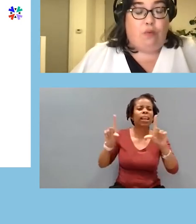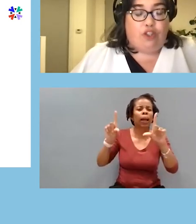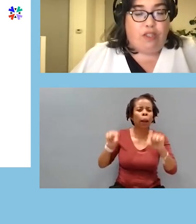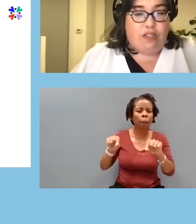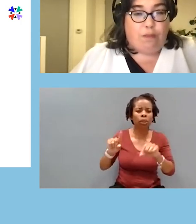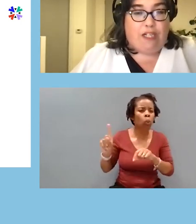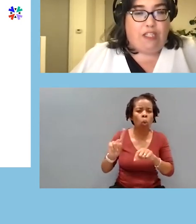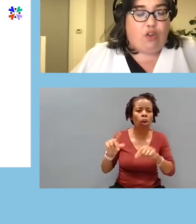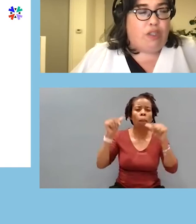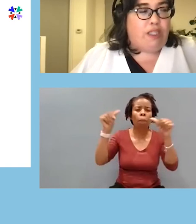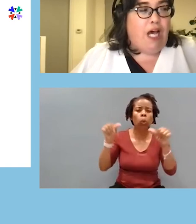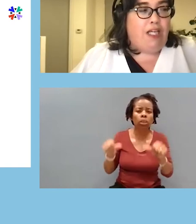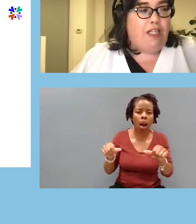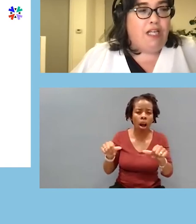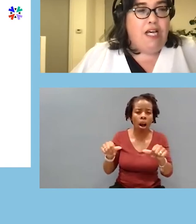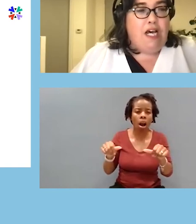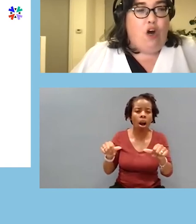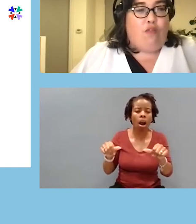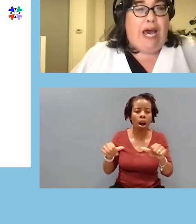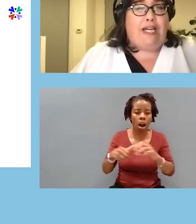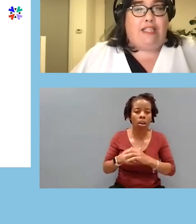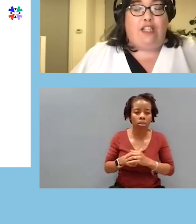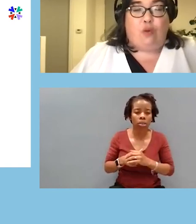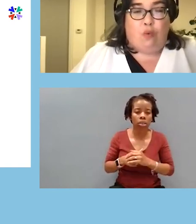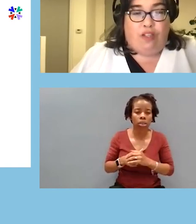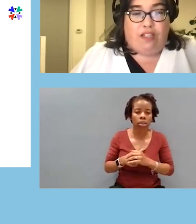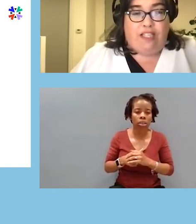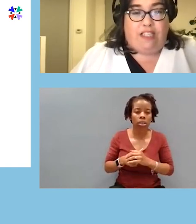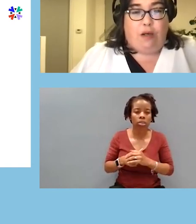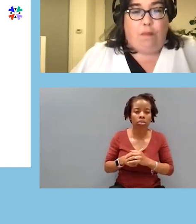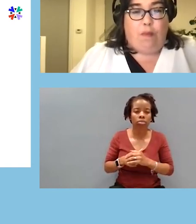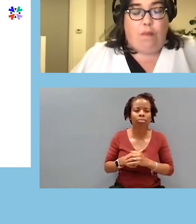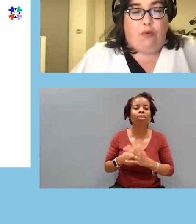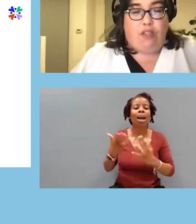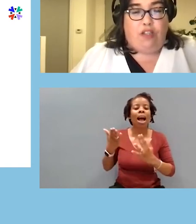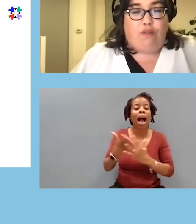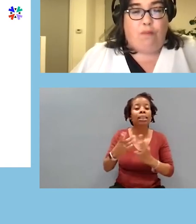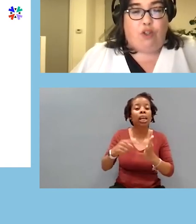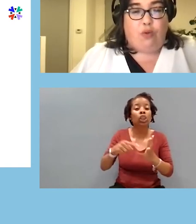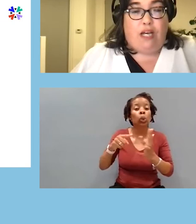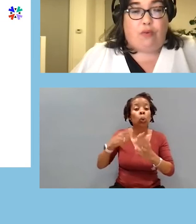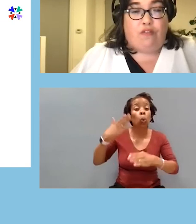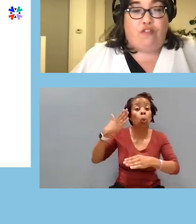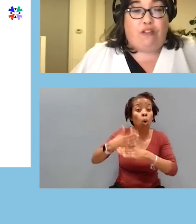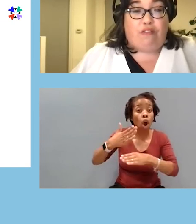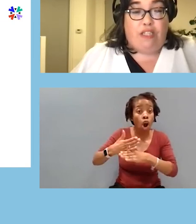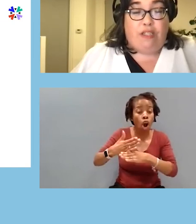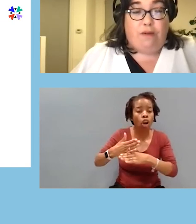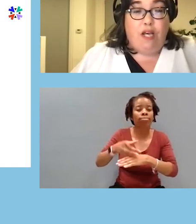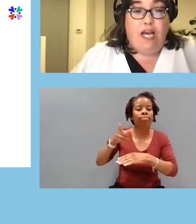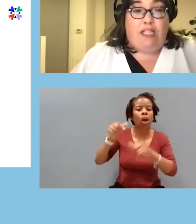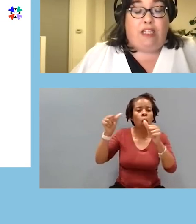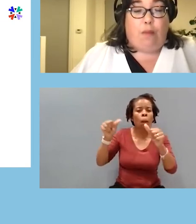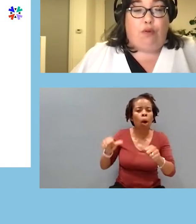poster, which is depicted on the slide, of access to work, and it's a poster from